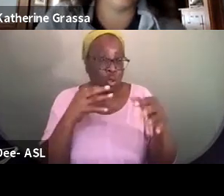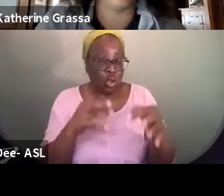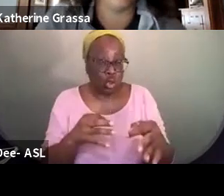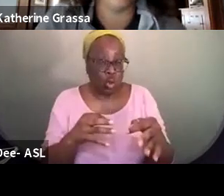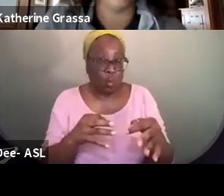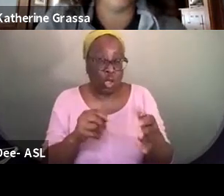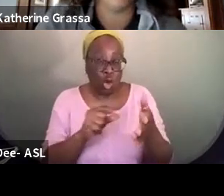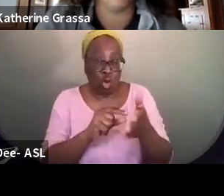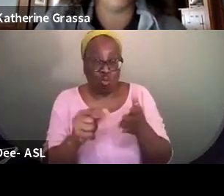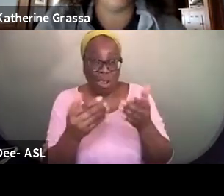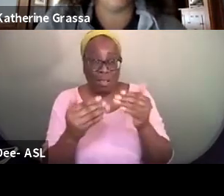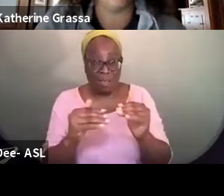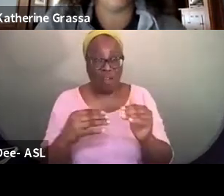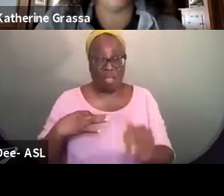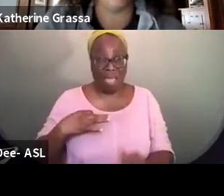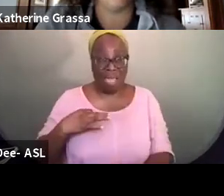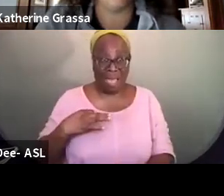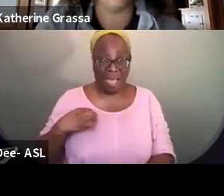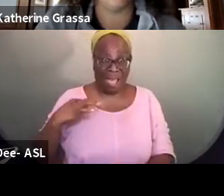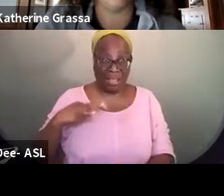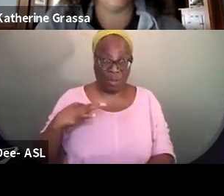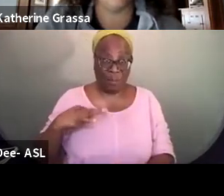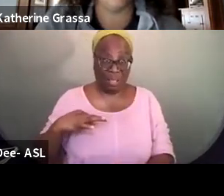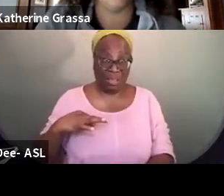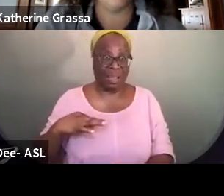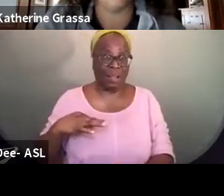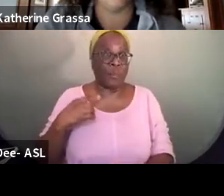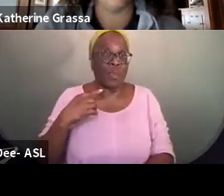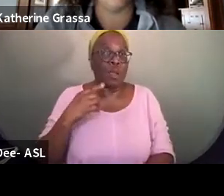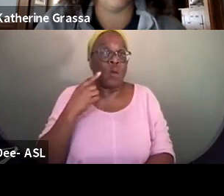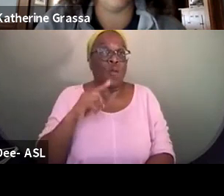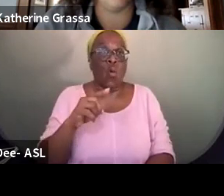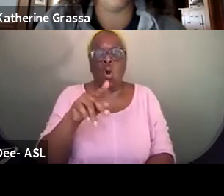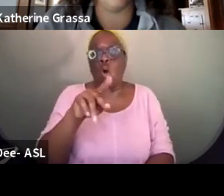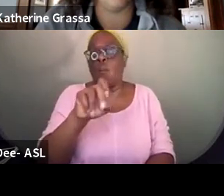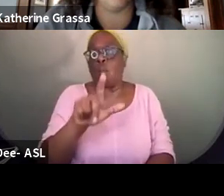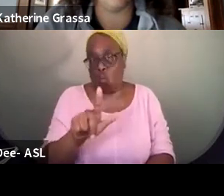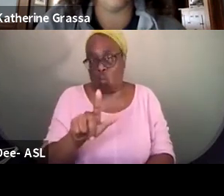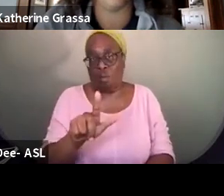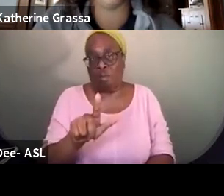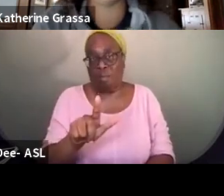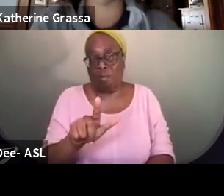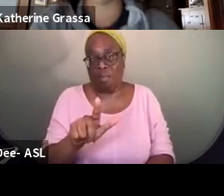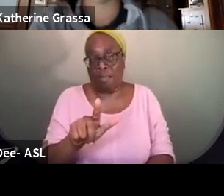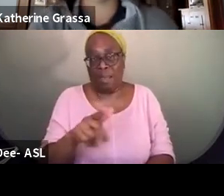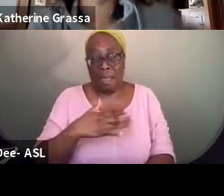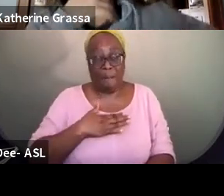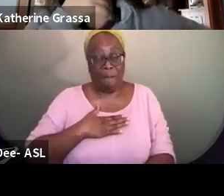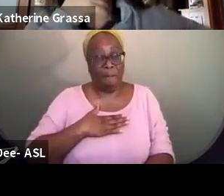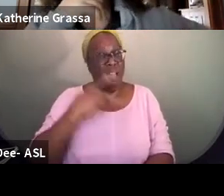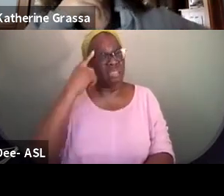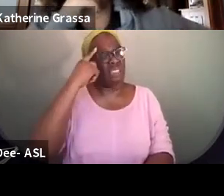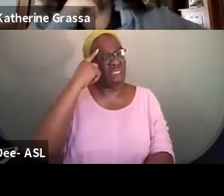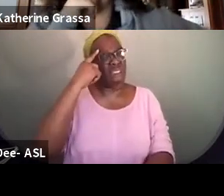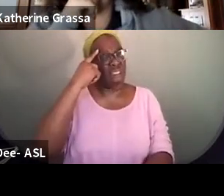level eligibility for a pool here. My thought would be,